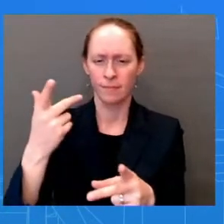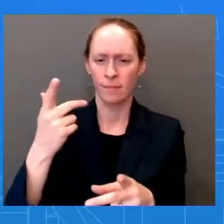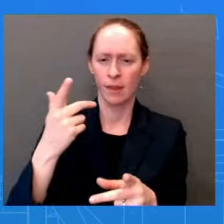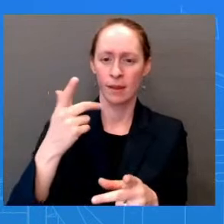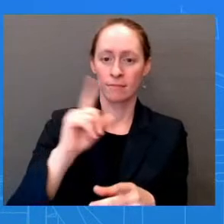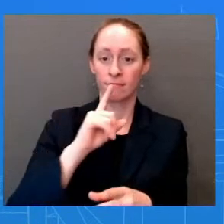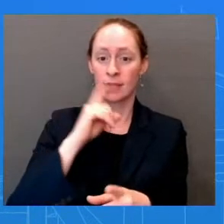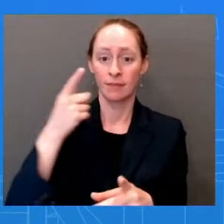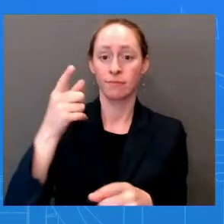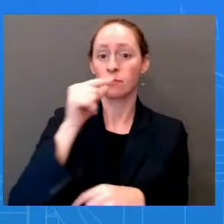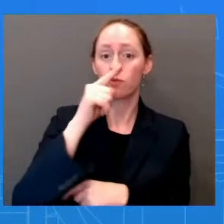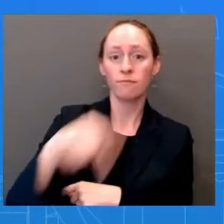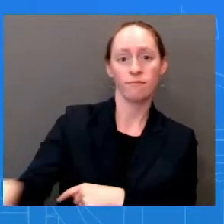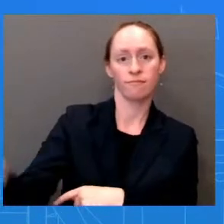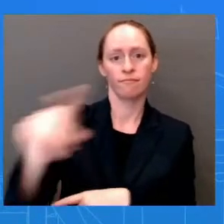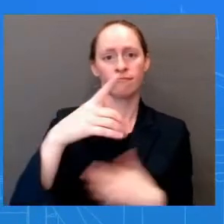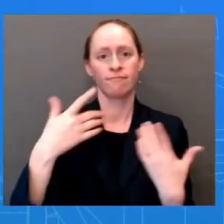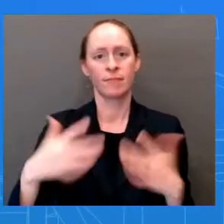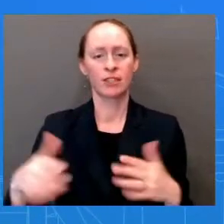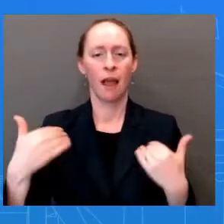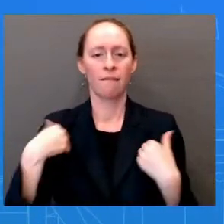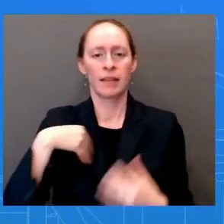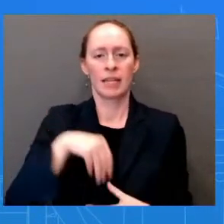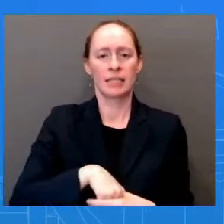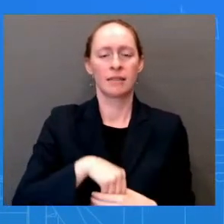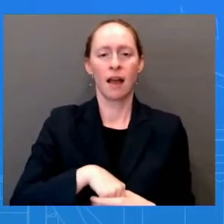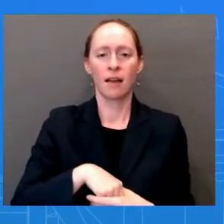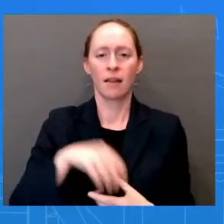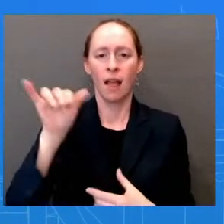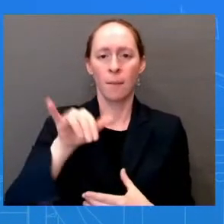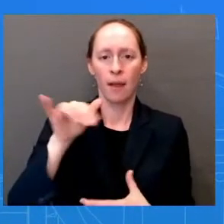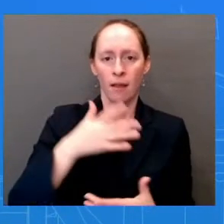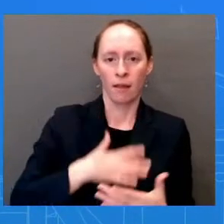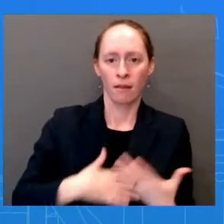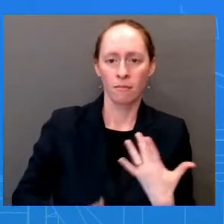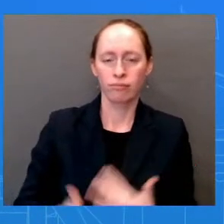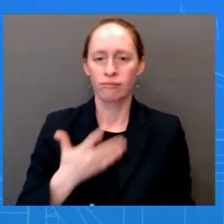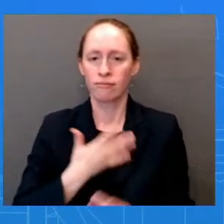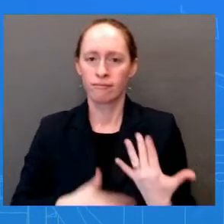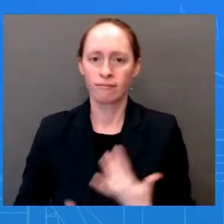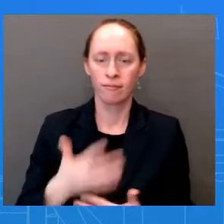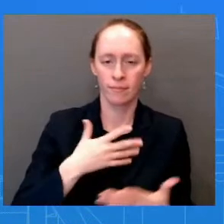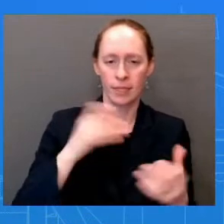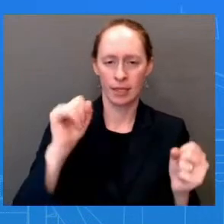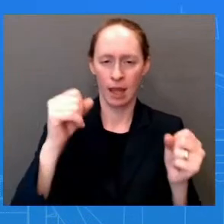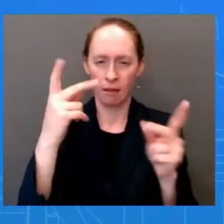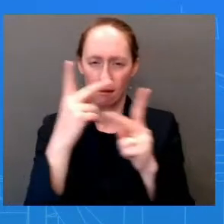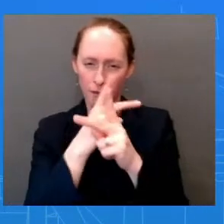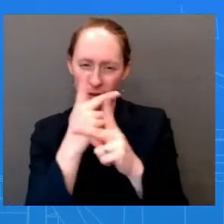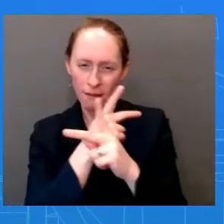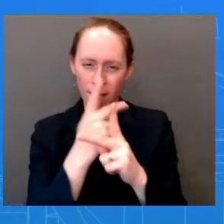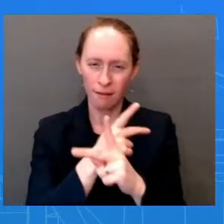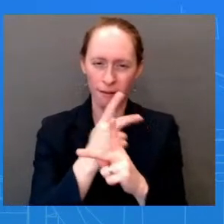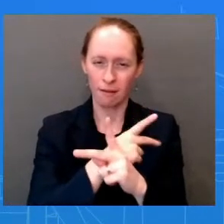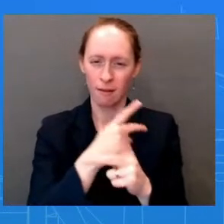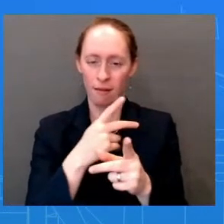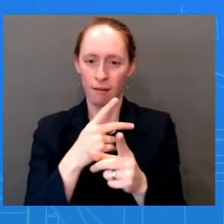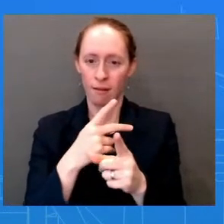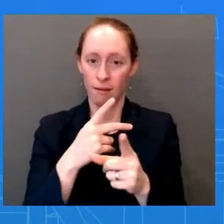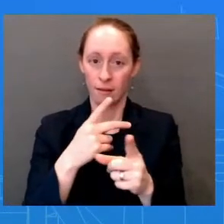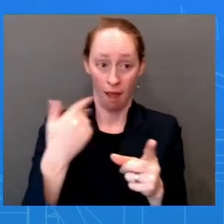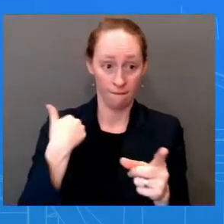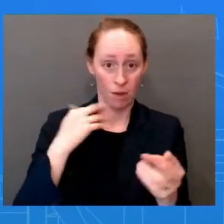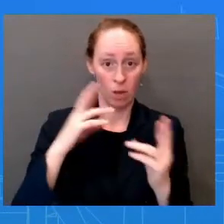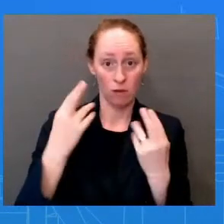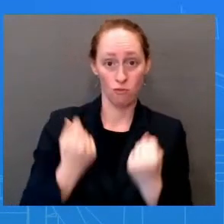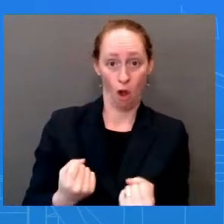you against severe disease. The protection is diminished multifold with XBB. If you look at the